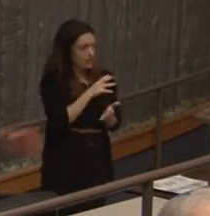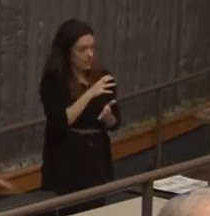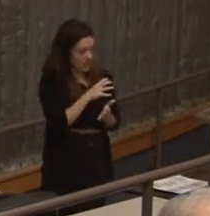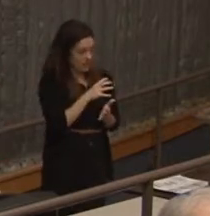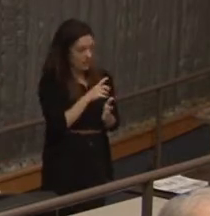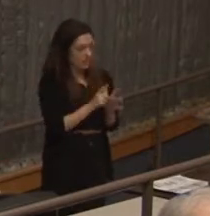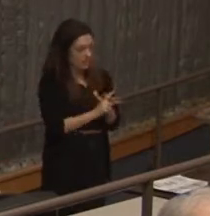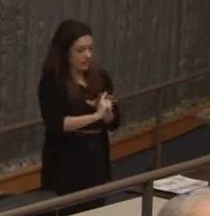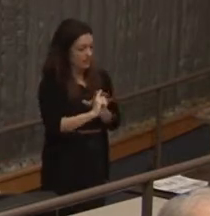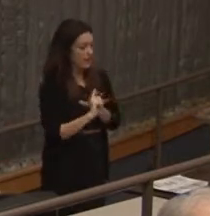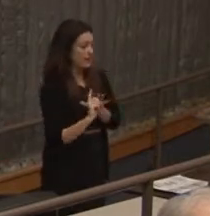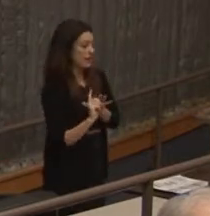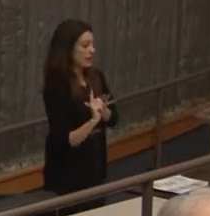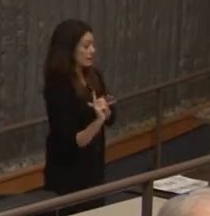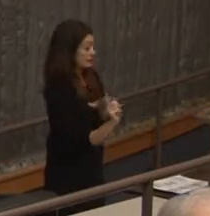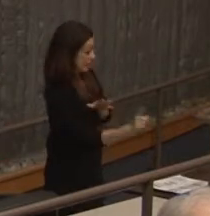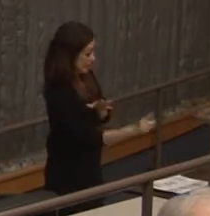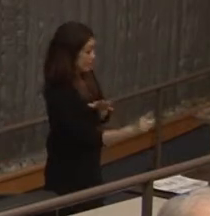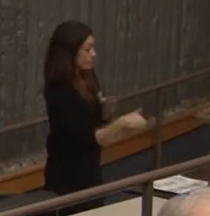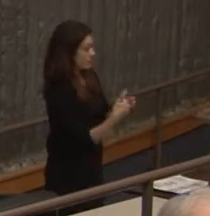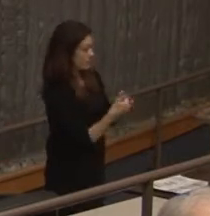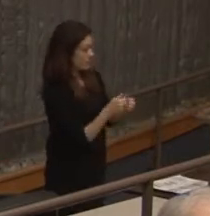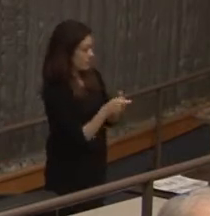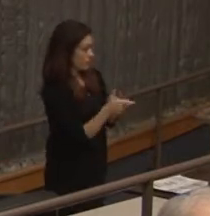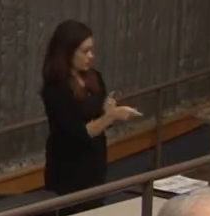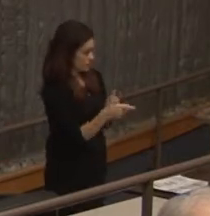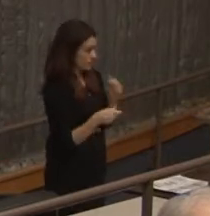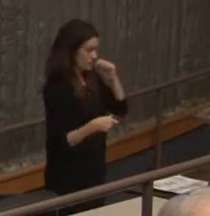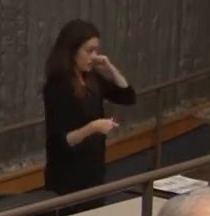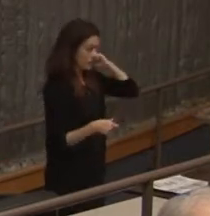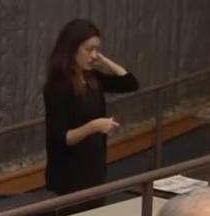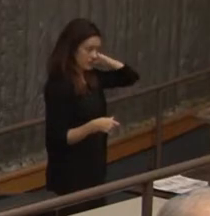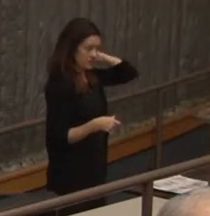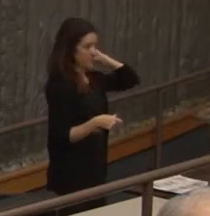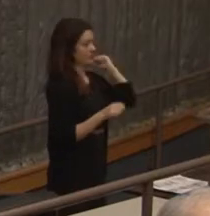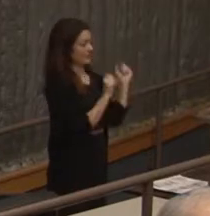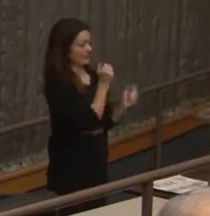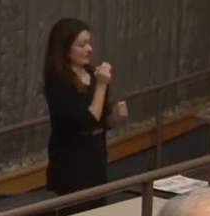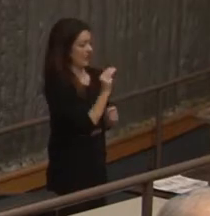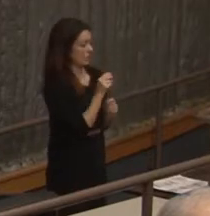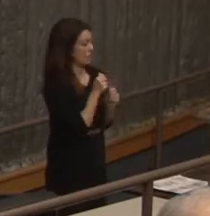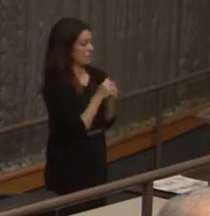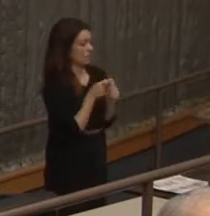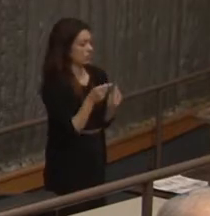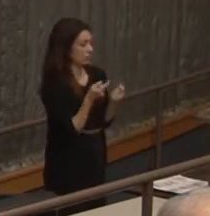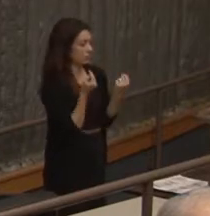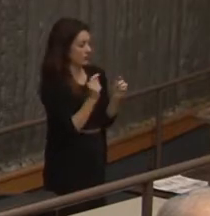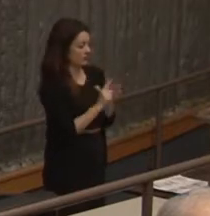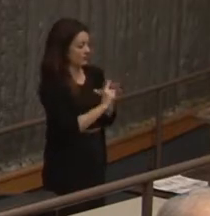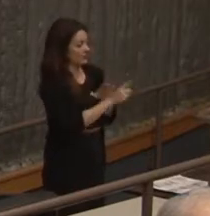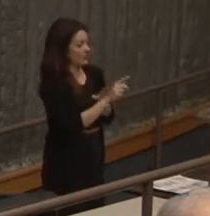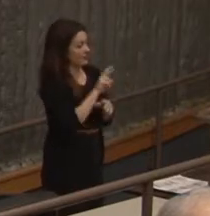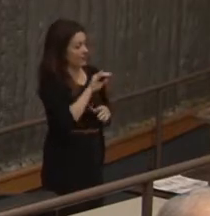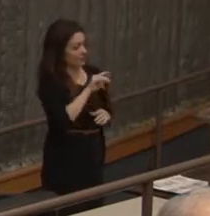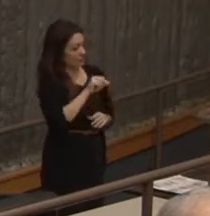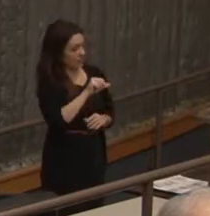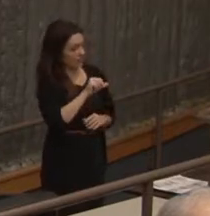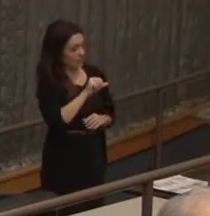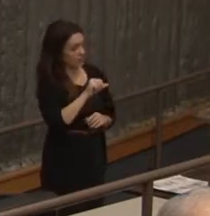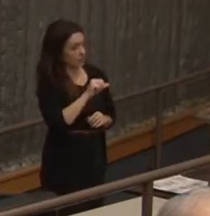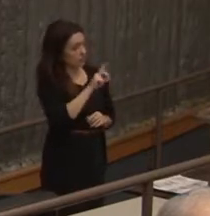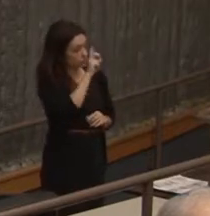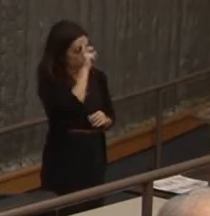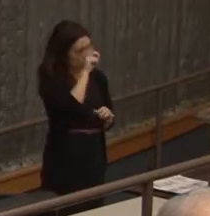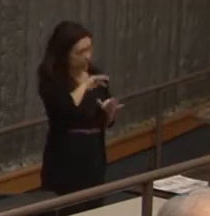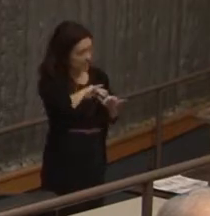she escaped. Then they made plans to do the same thing with Sam. At this point, now the Germans, when the Germans